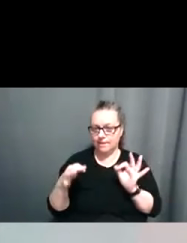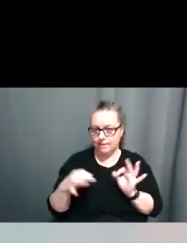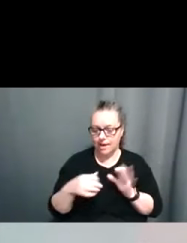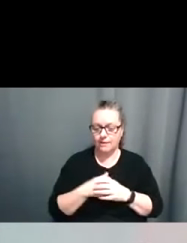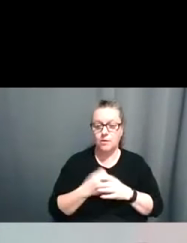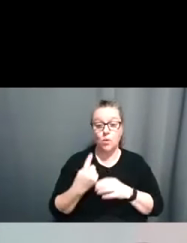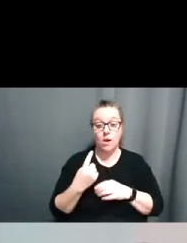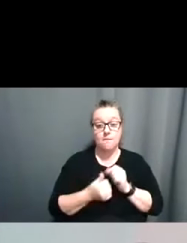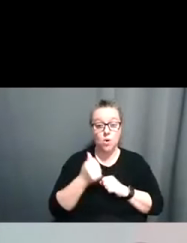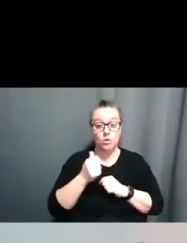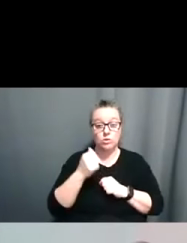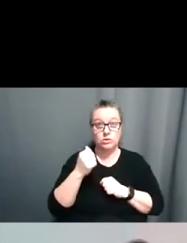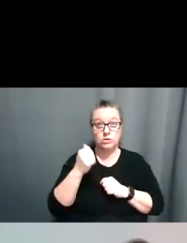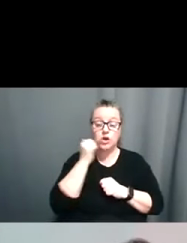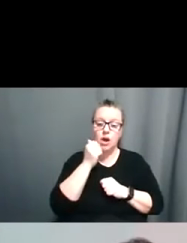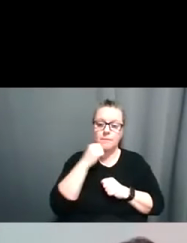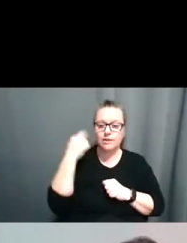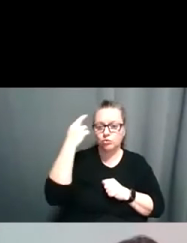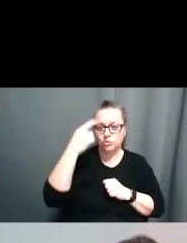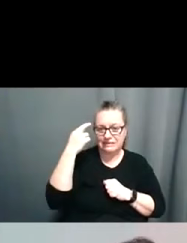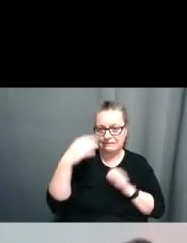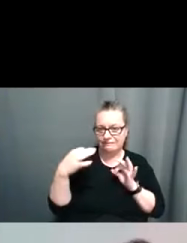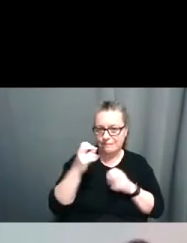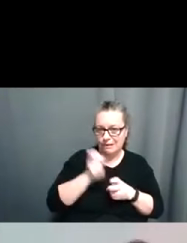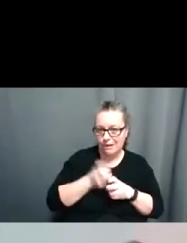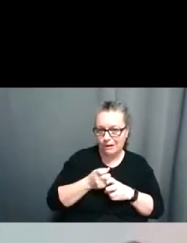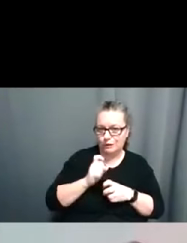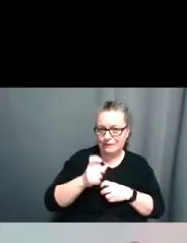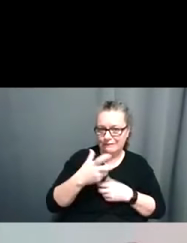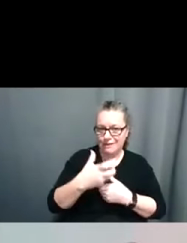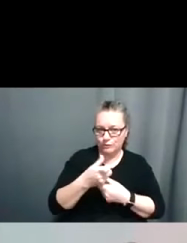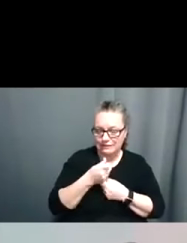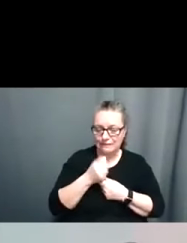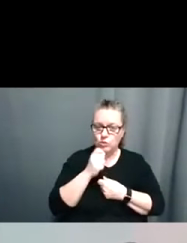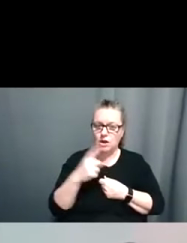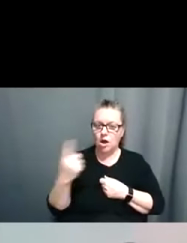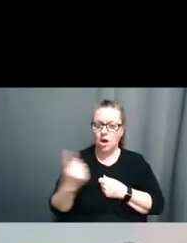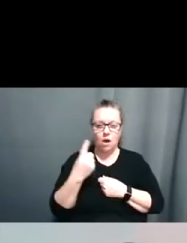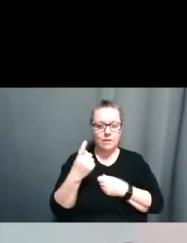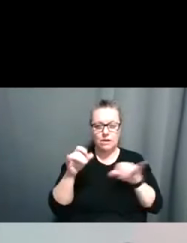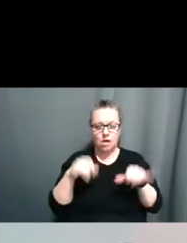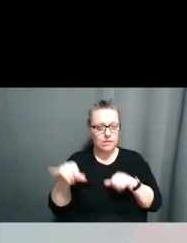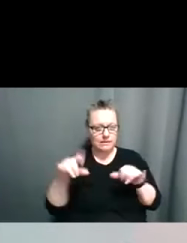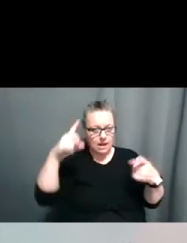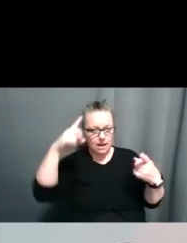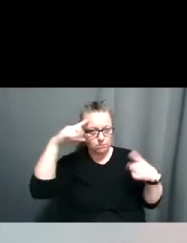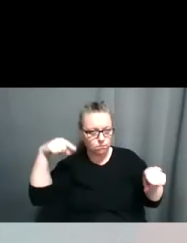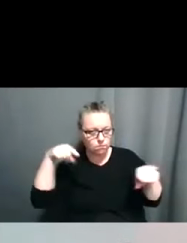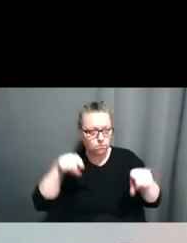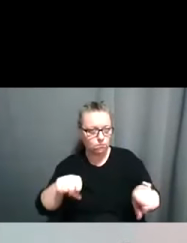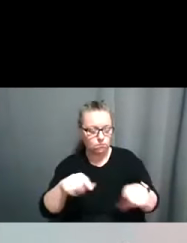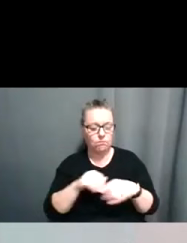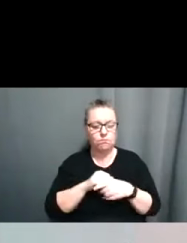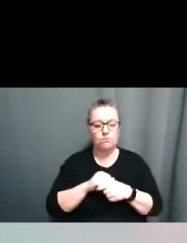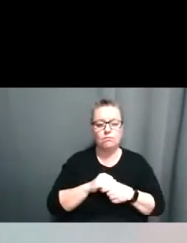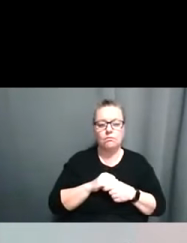most common reasons that feedback can be tough to give as well as to receive is that we're not always on the same page about what's on the menu. The